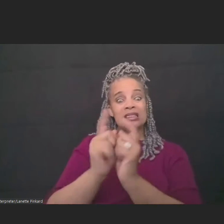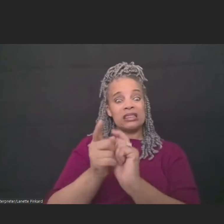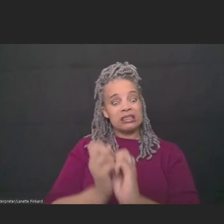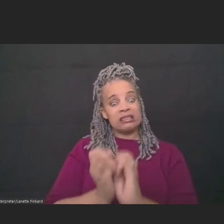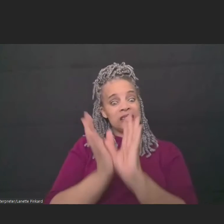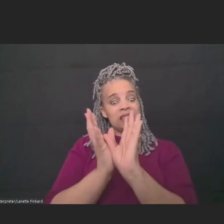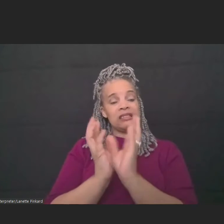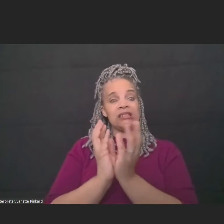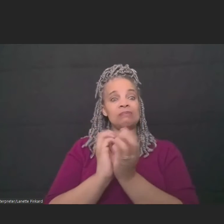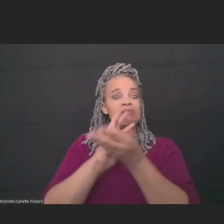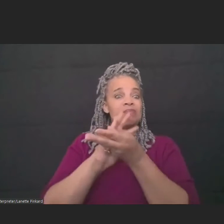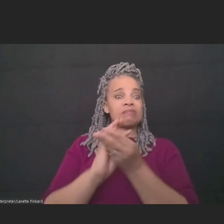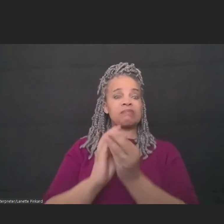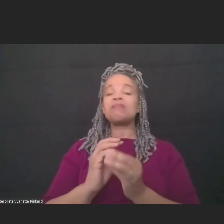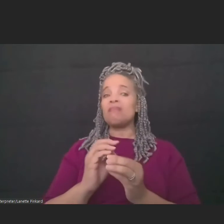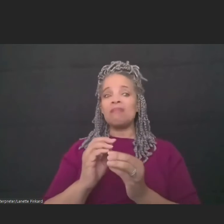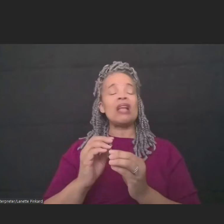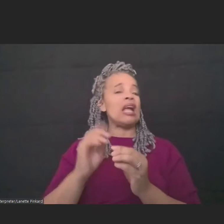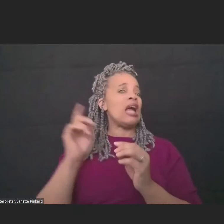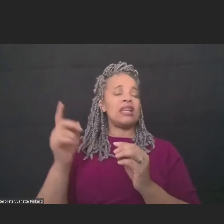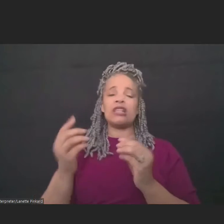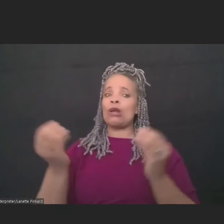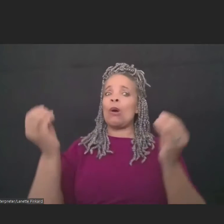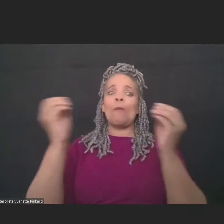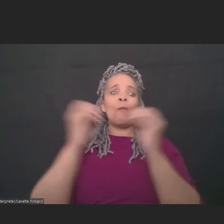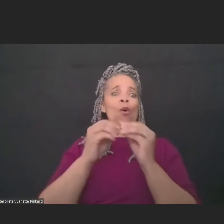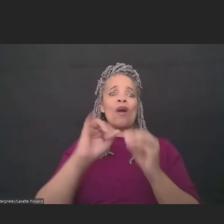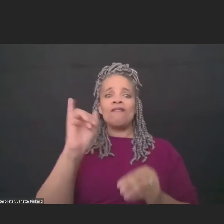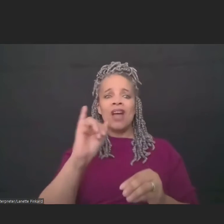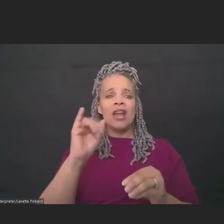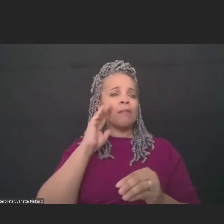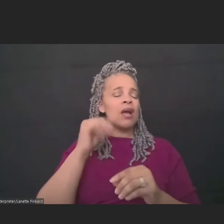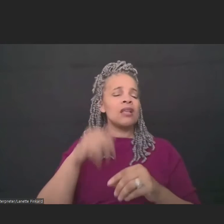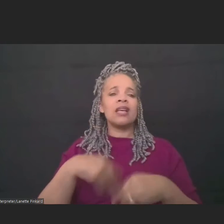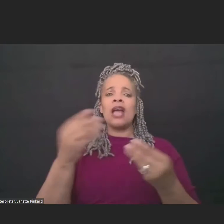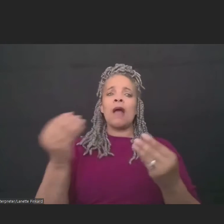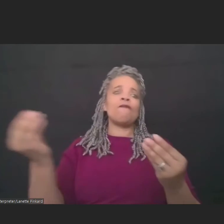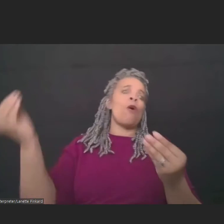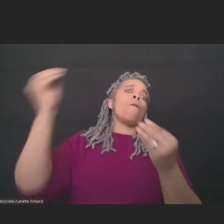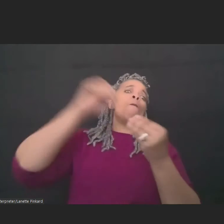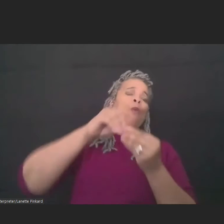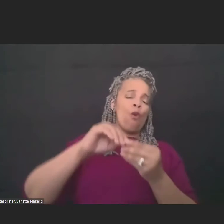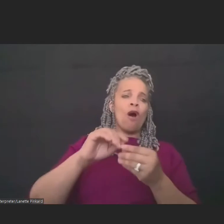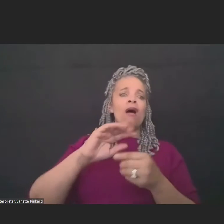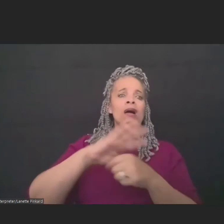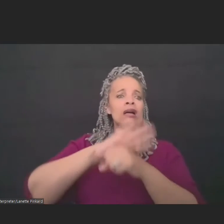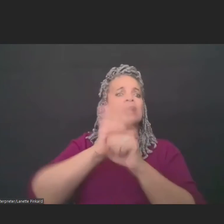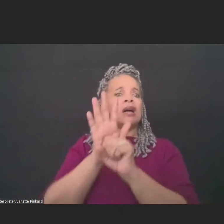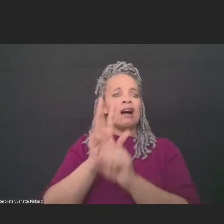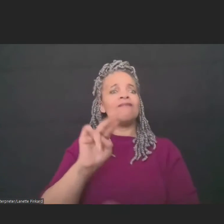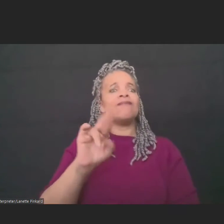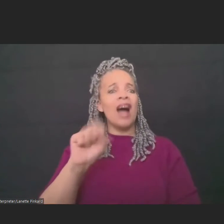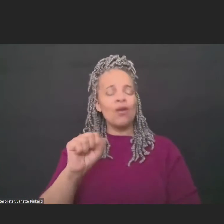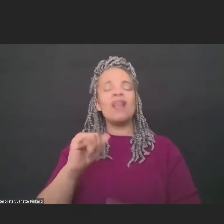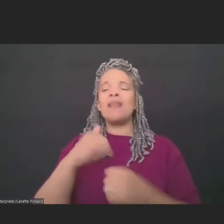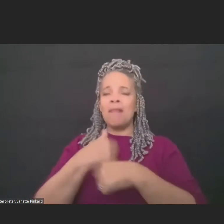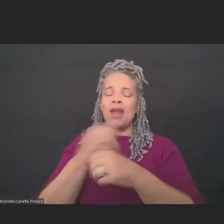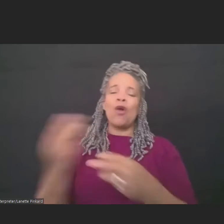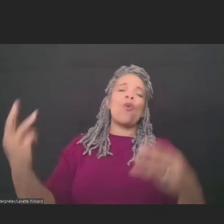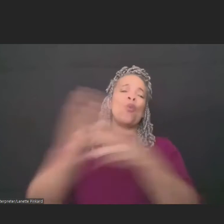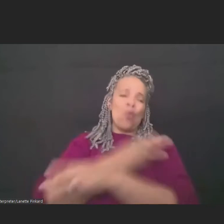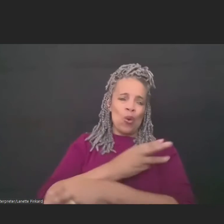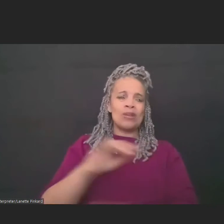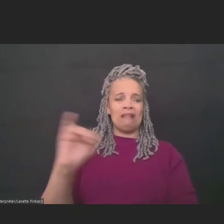significantly more infective because it produces significantly more virus. So that makes it more infective.